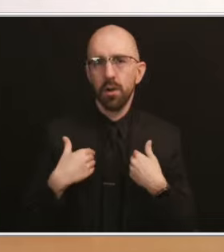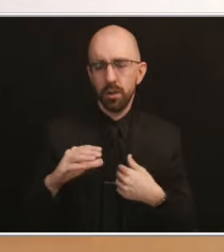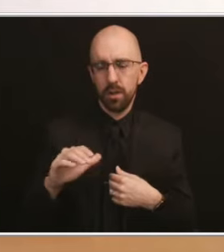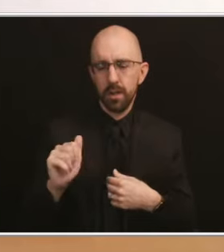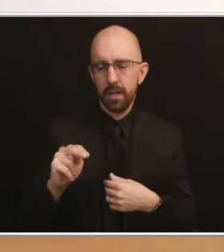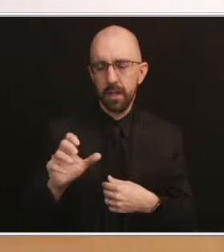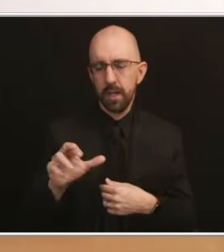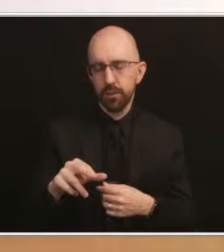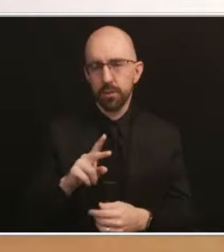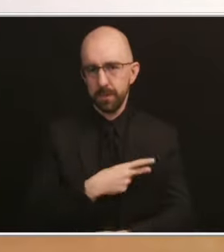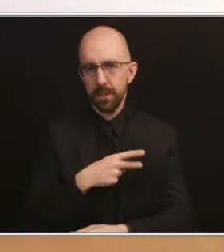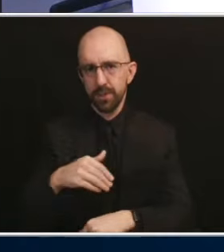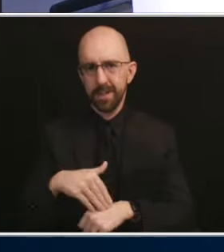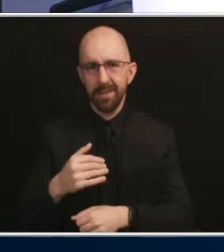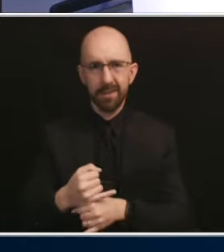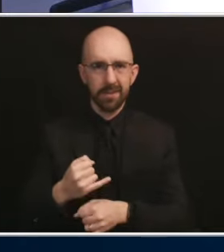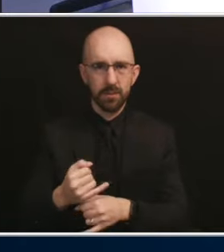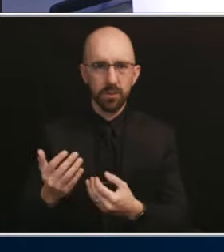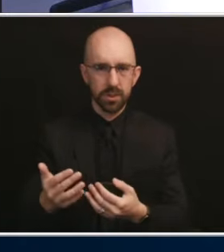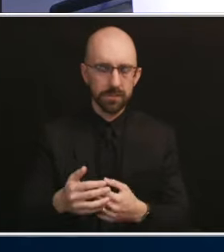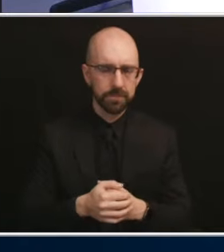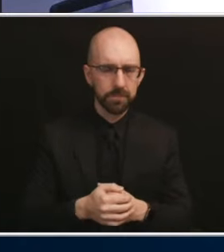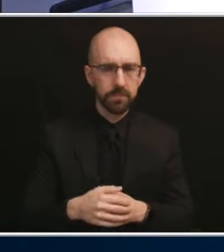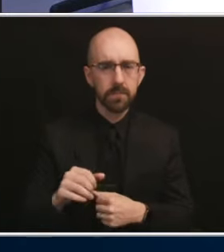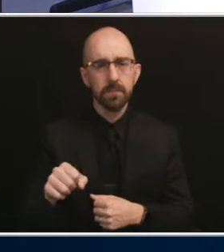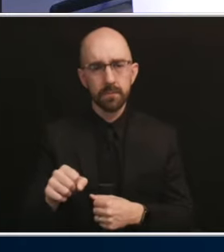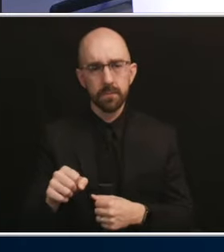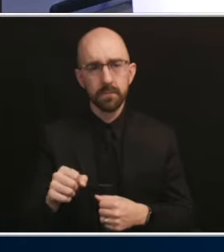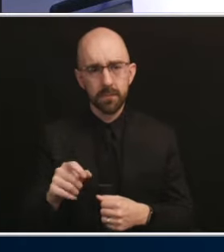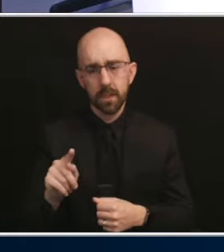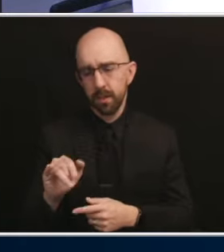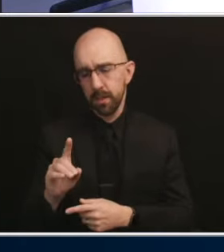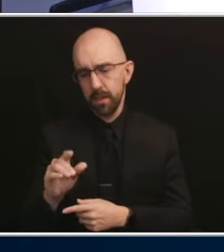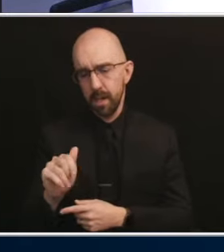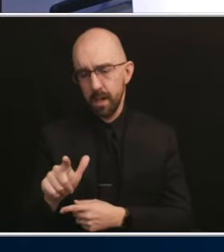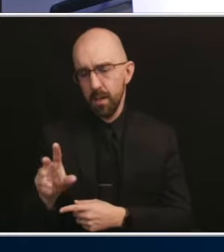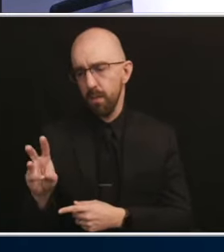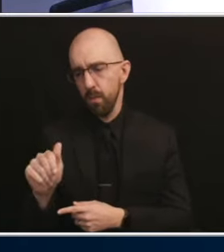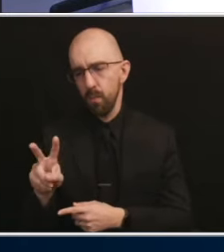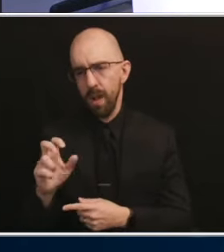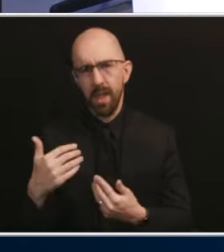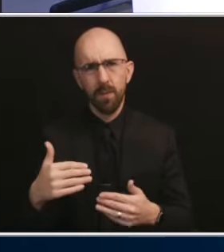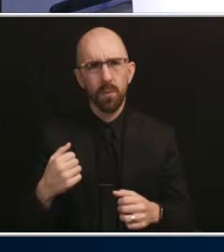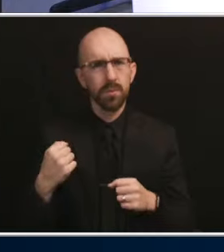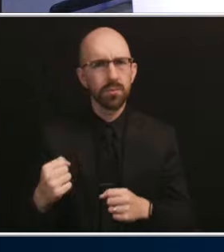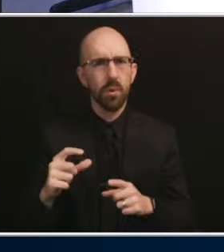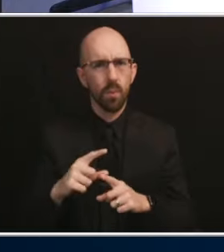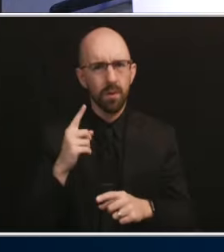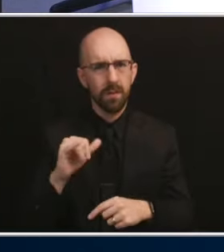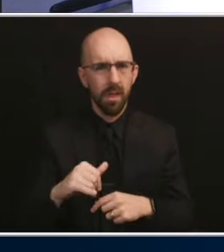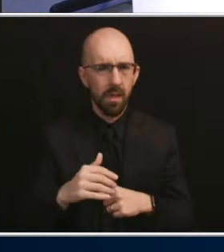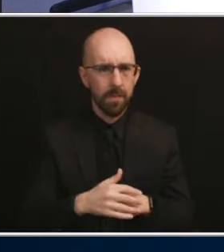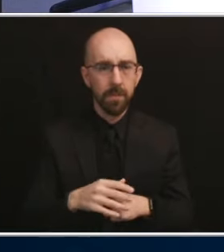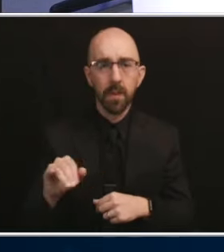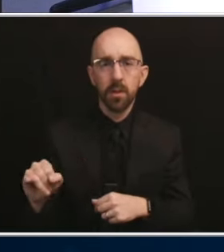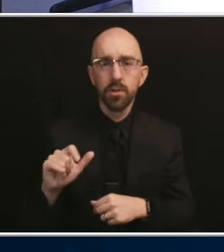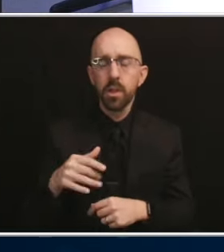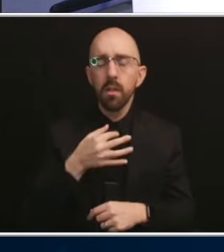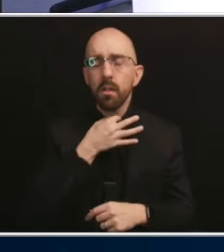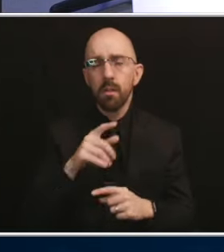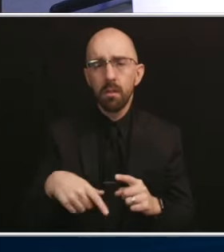our institution. Yeah. Tidal wave is such a strong word. Jill has a practical question. She wants to know if there's a difference